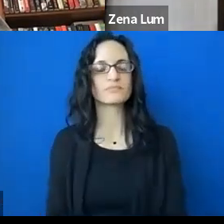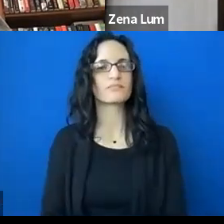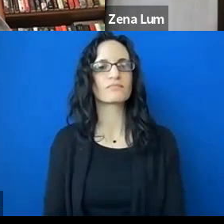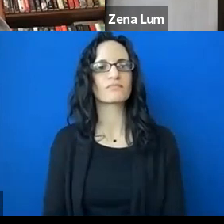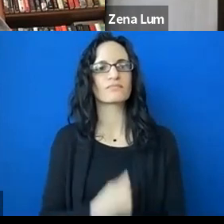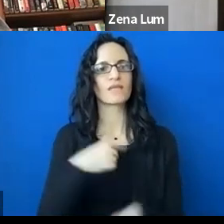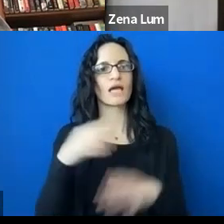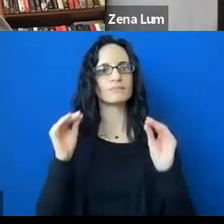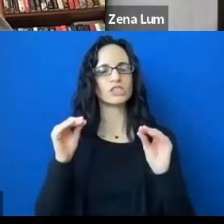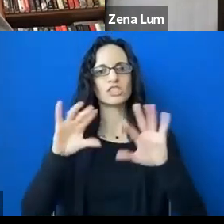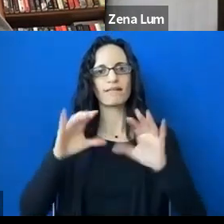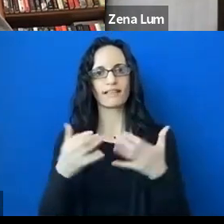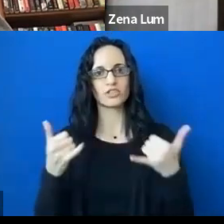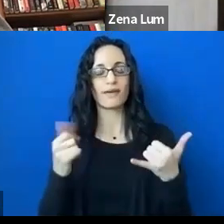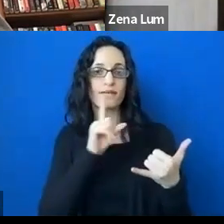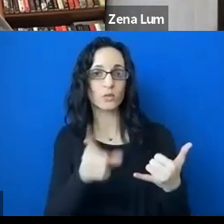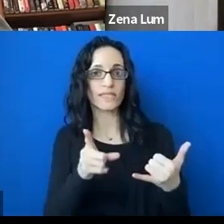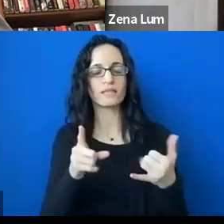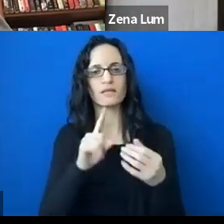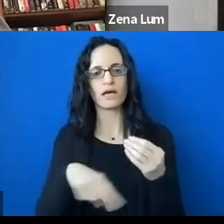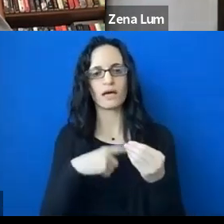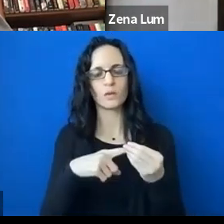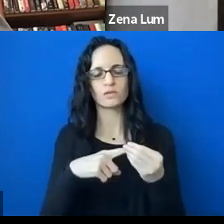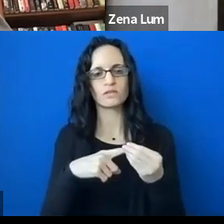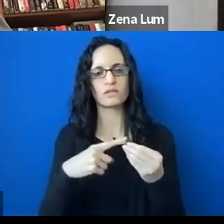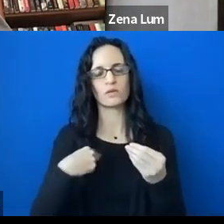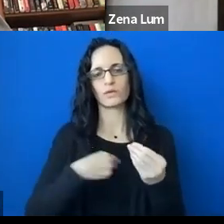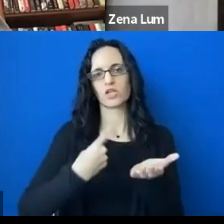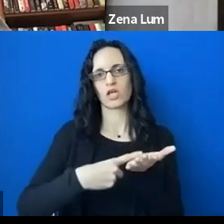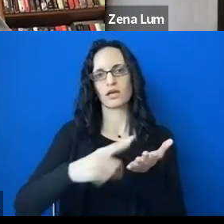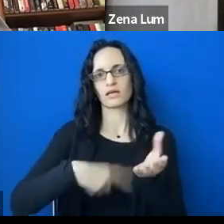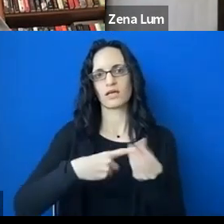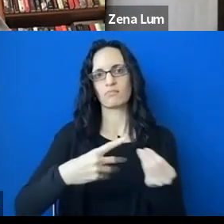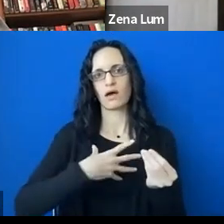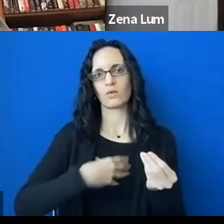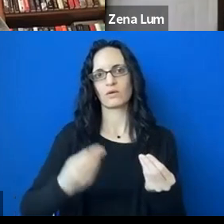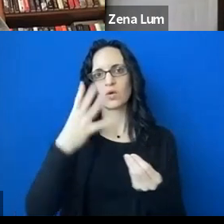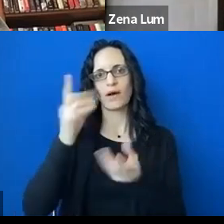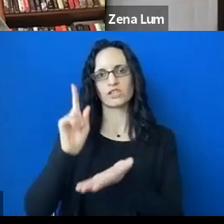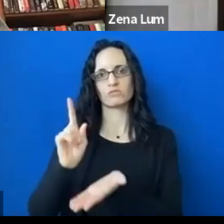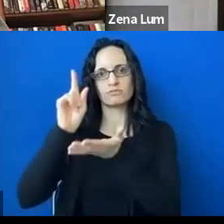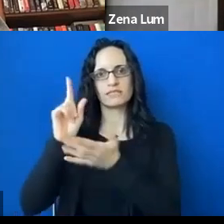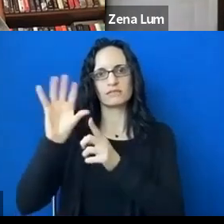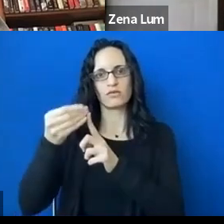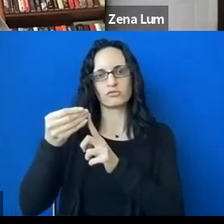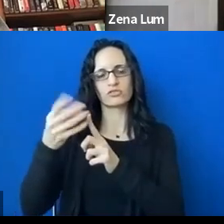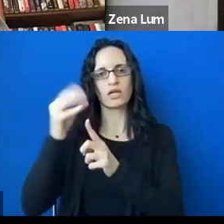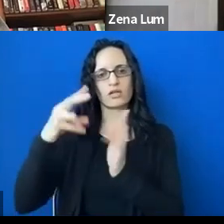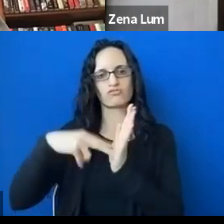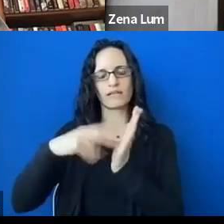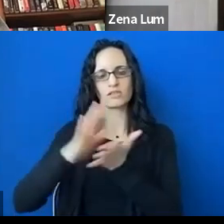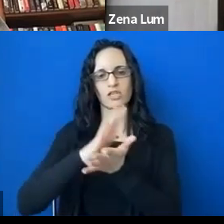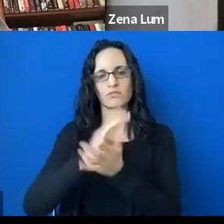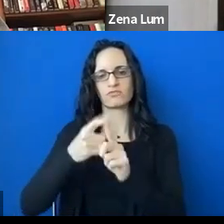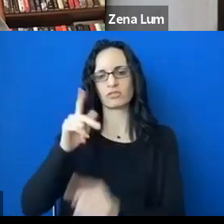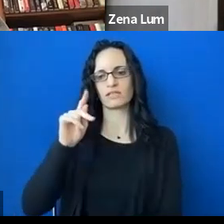I'm teaching a class today, actually, around, and we're talking about white supremacy culture, and we're reading this document from Kenneth Jones